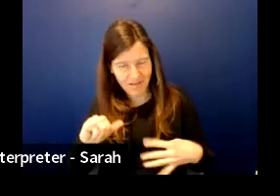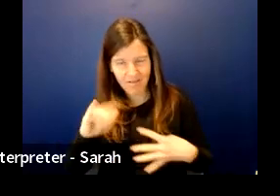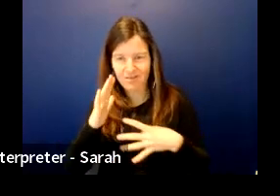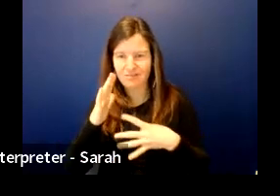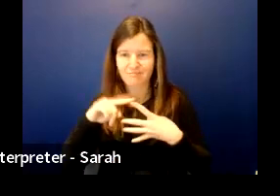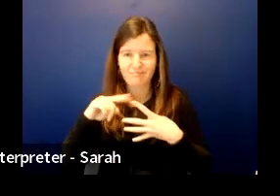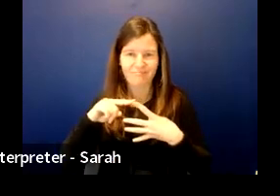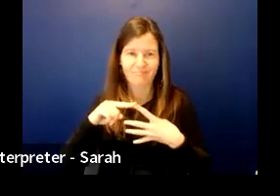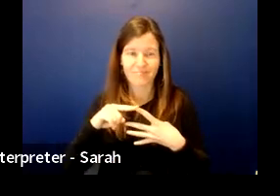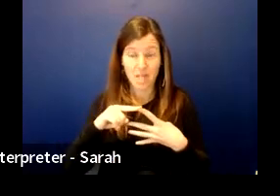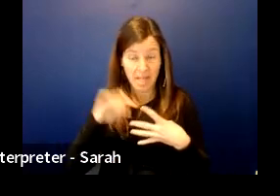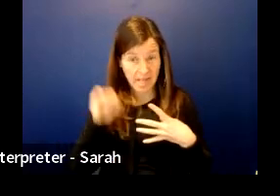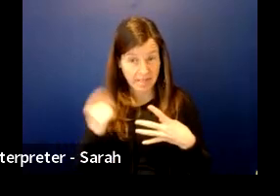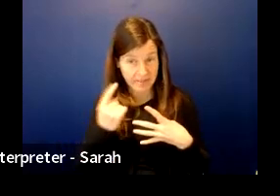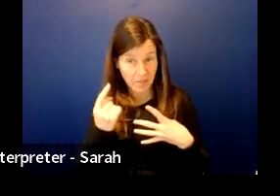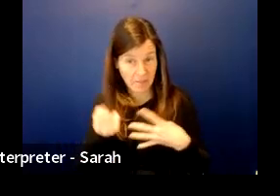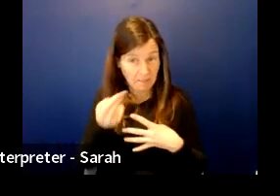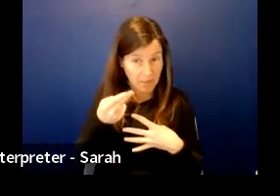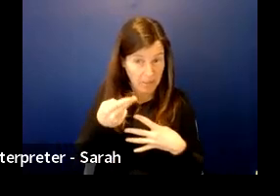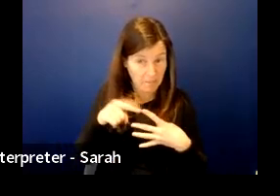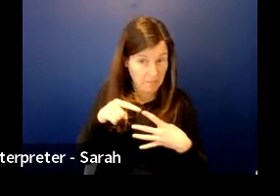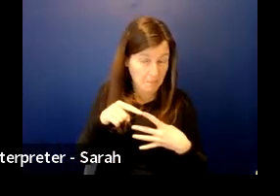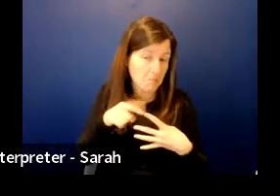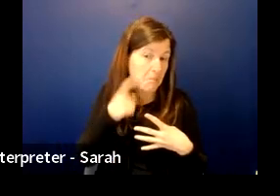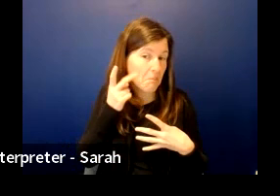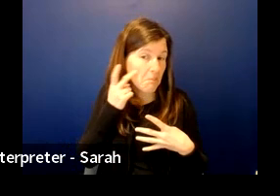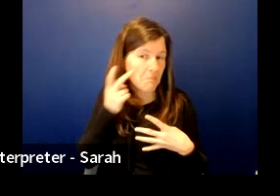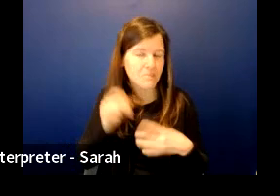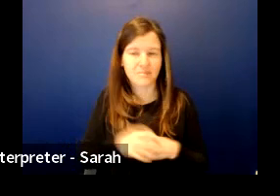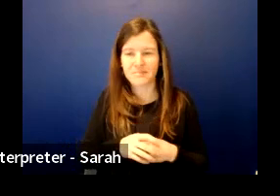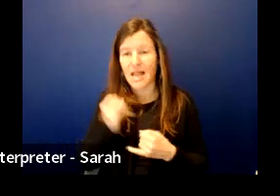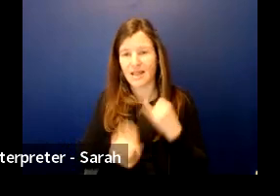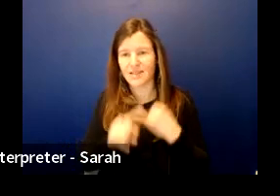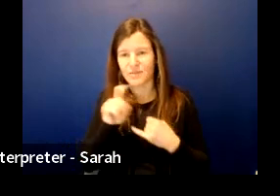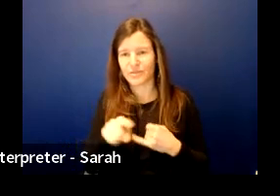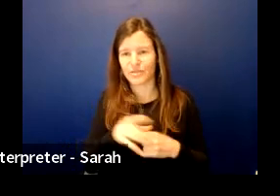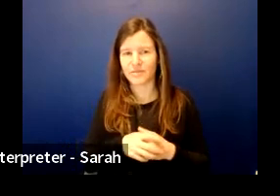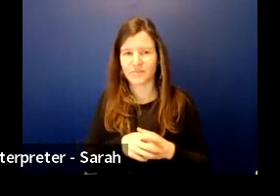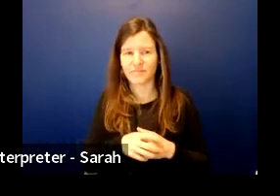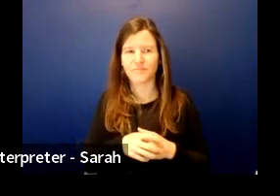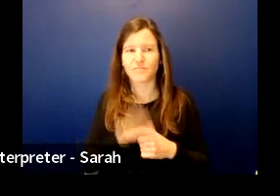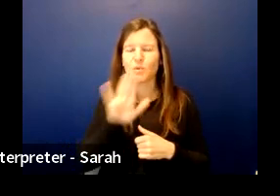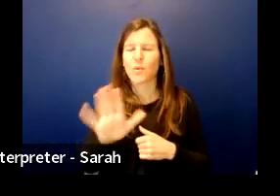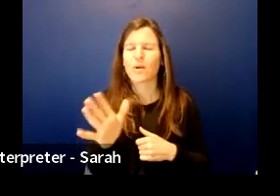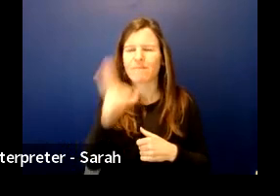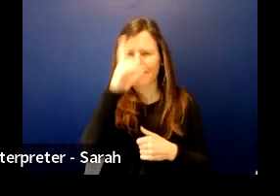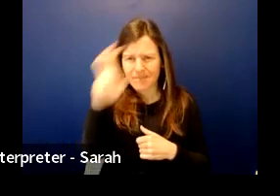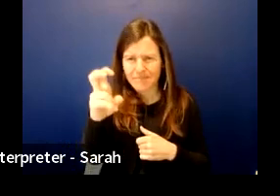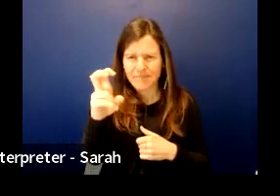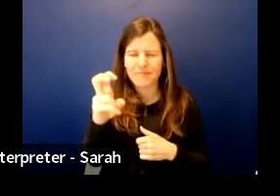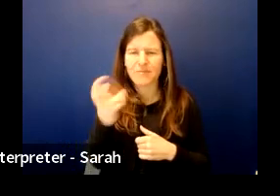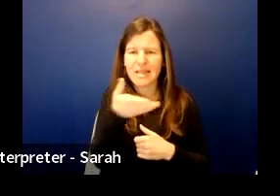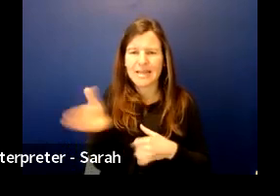Robin be dethroned? Last question. What is your favorite thing about the